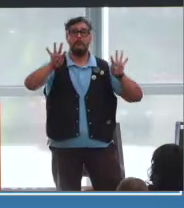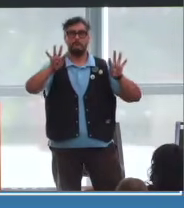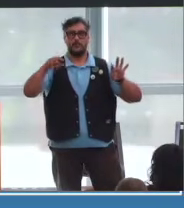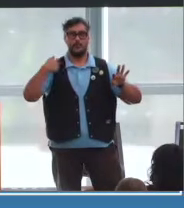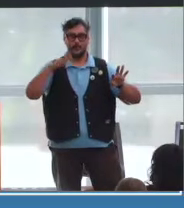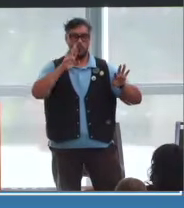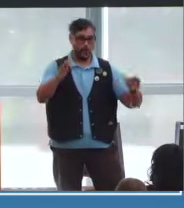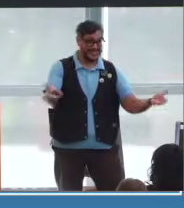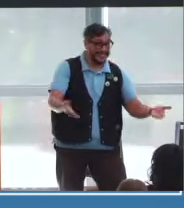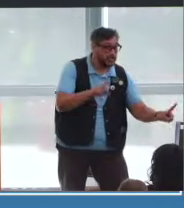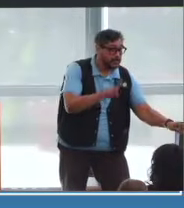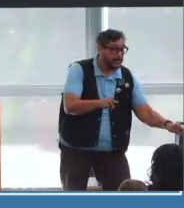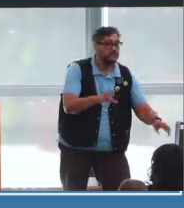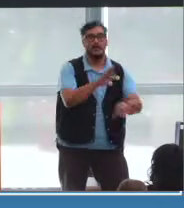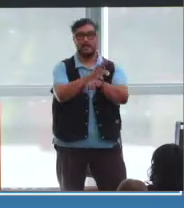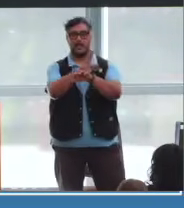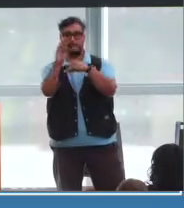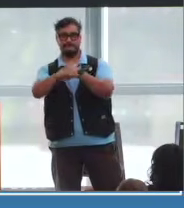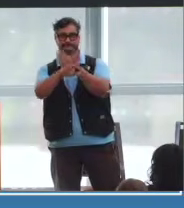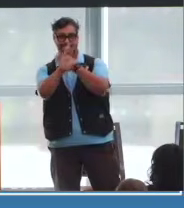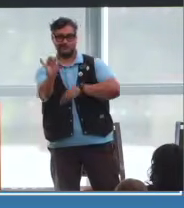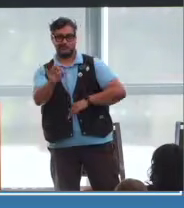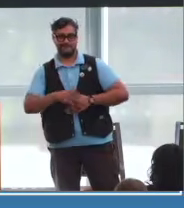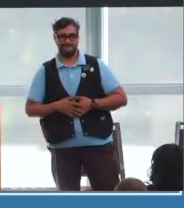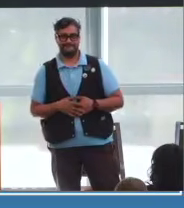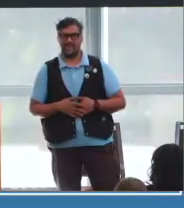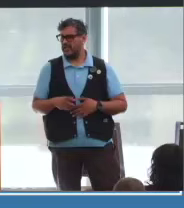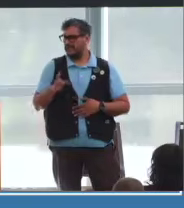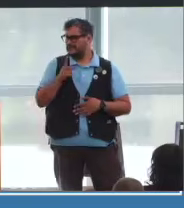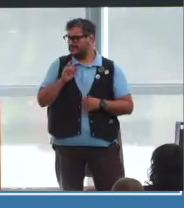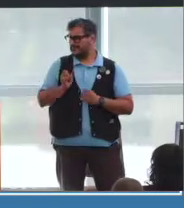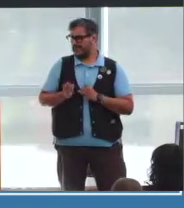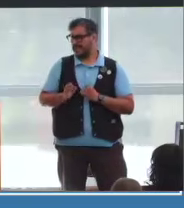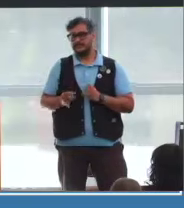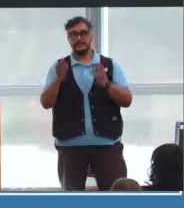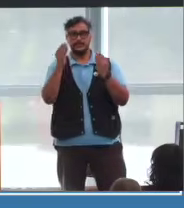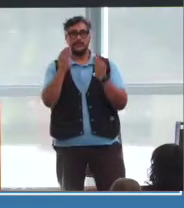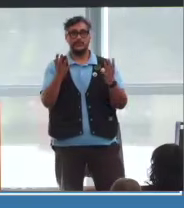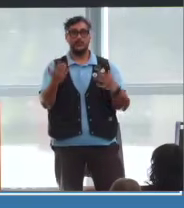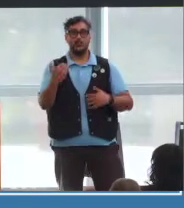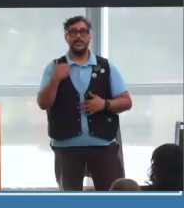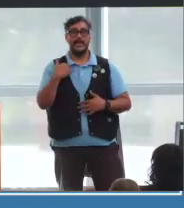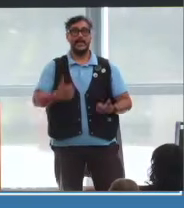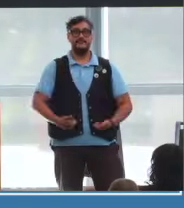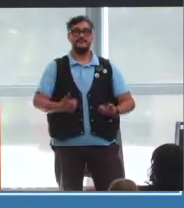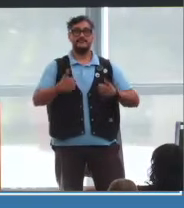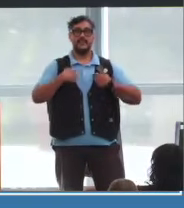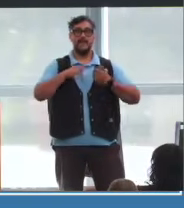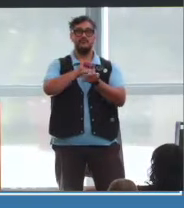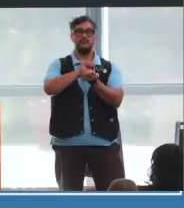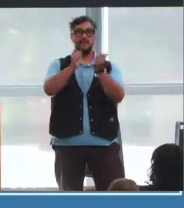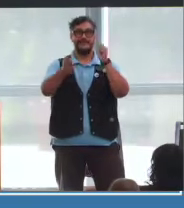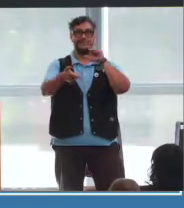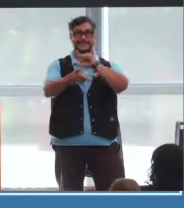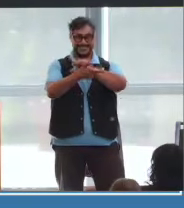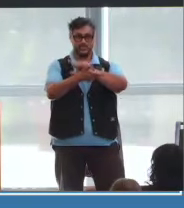and virtually. I think last but not least, we want to let you know that there is live translation in this